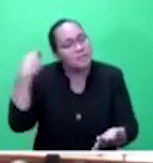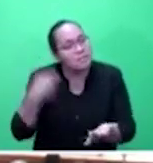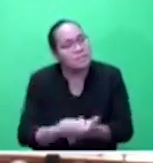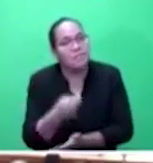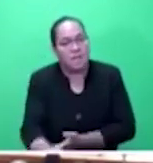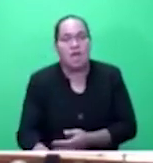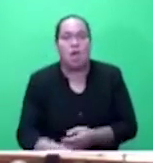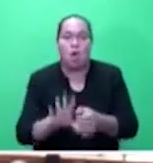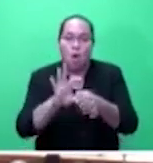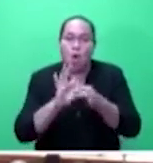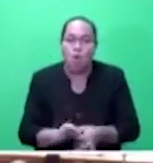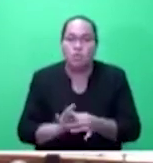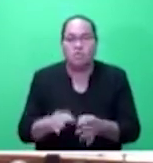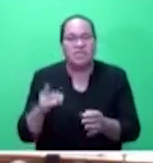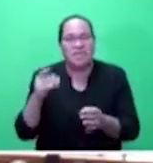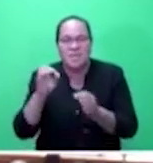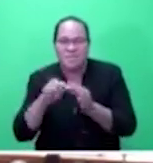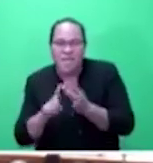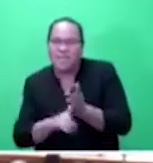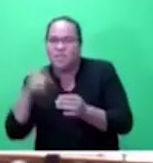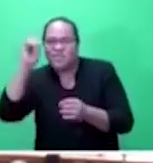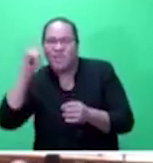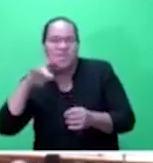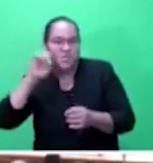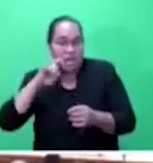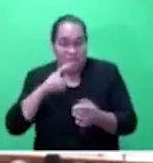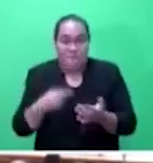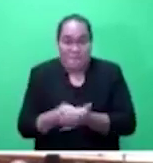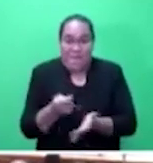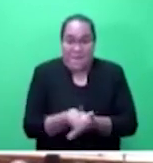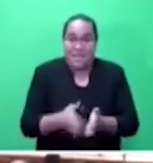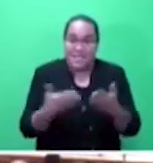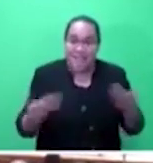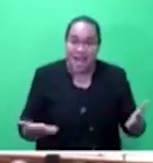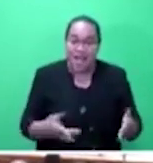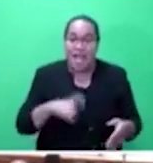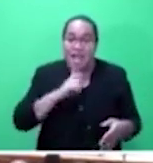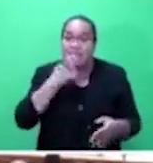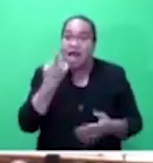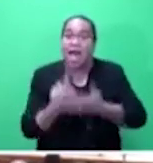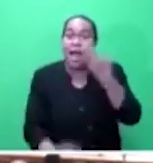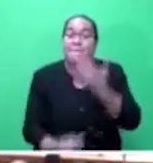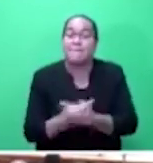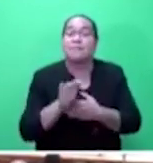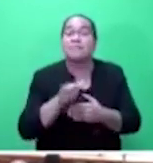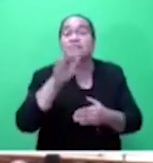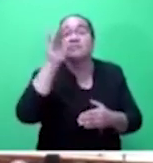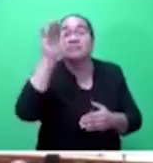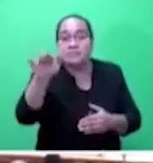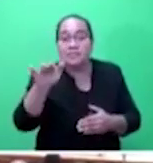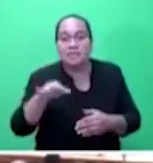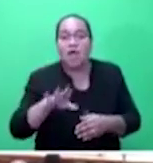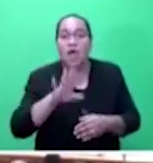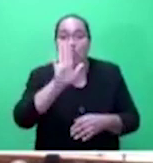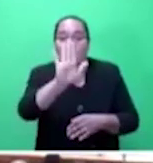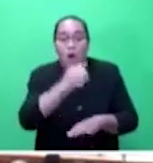salary, pay your utility bills. If you pay your bills now, while you can pay them, and if anything happens to your employment down the road, your